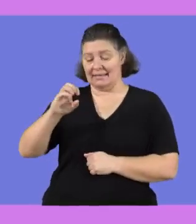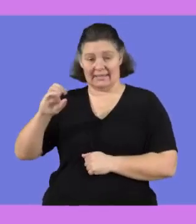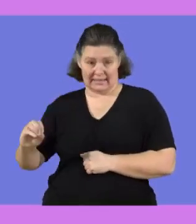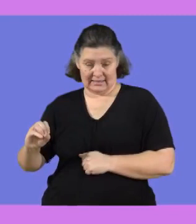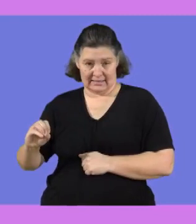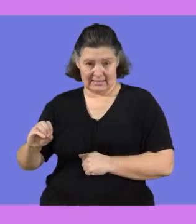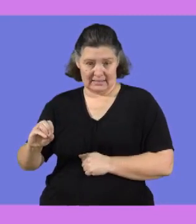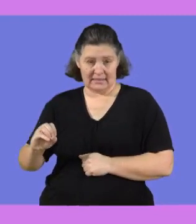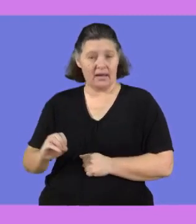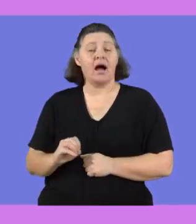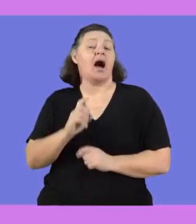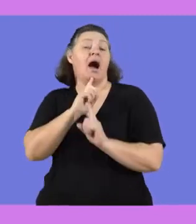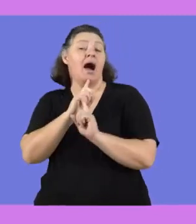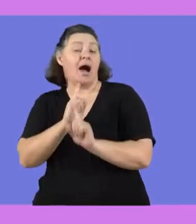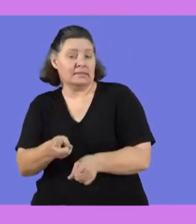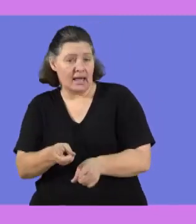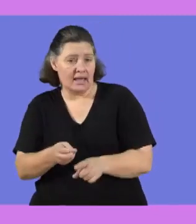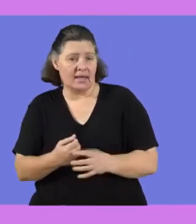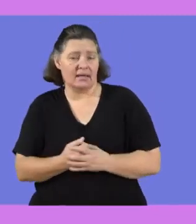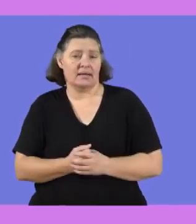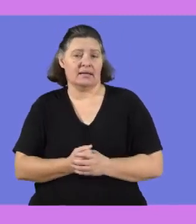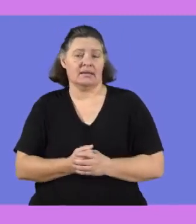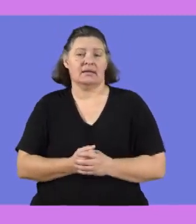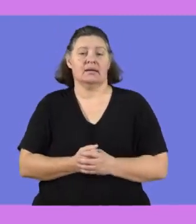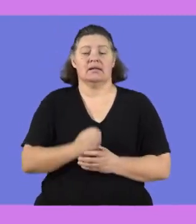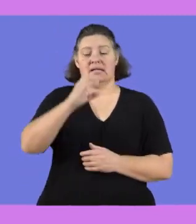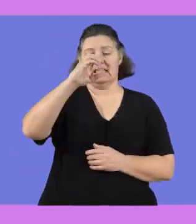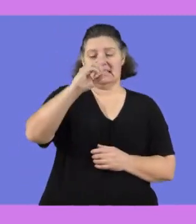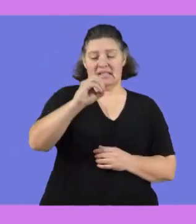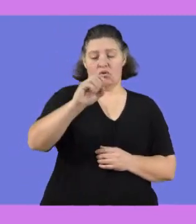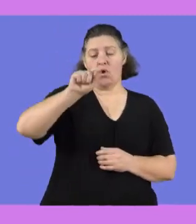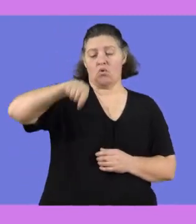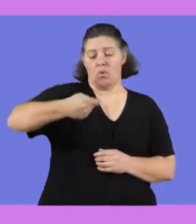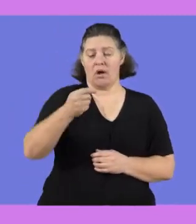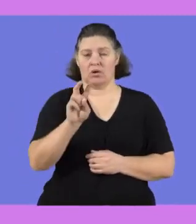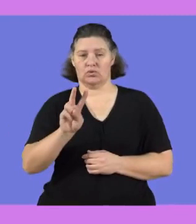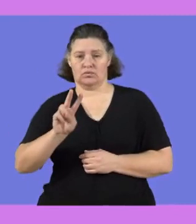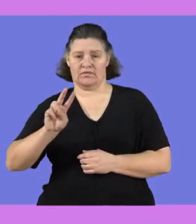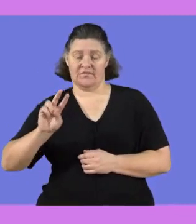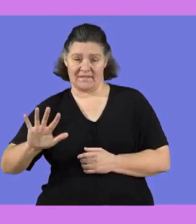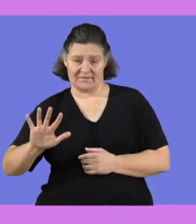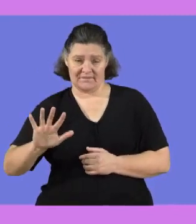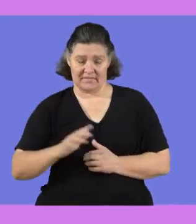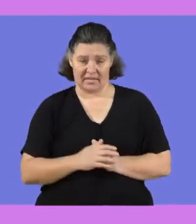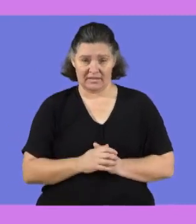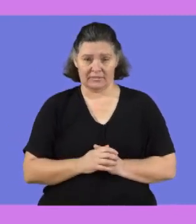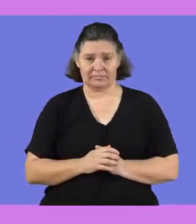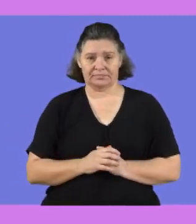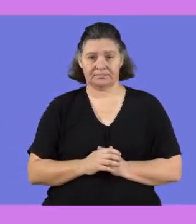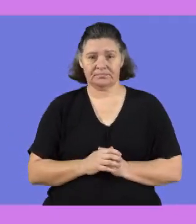25 divided by 100. The answer that you get on the calculator